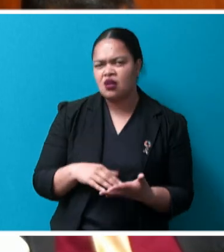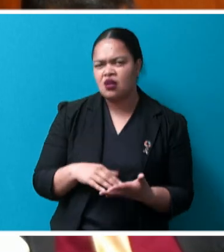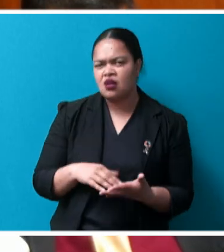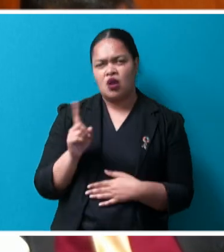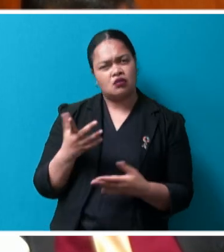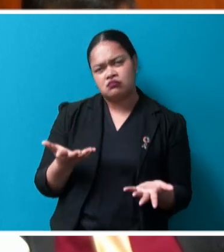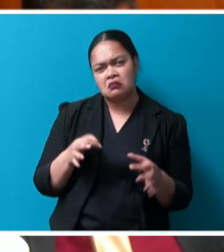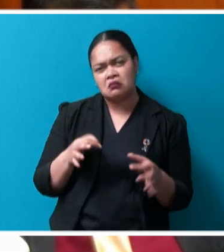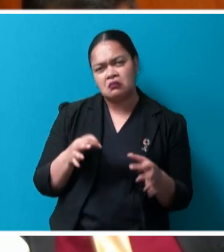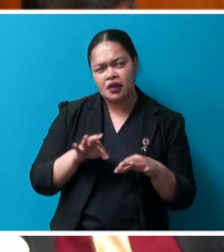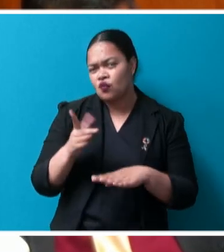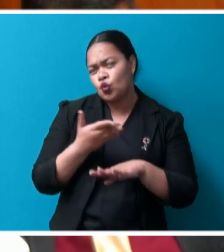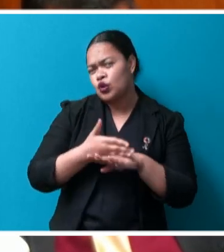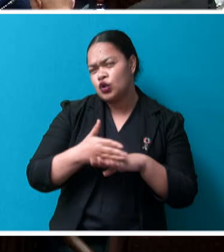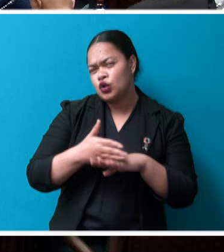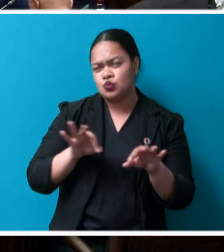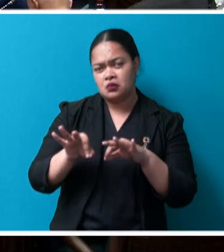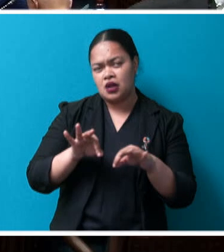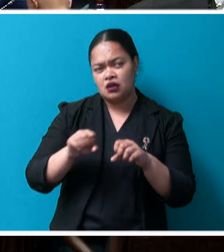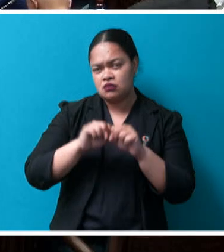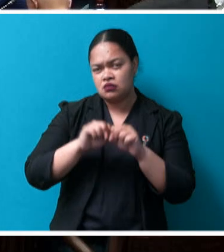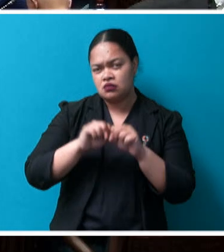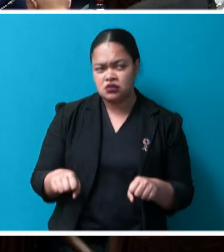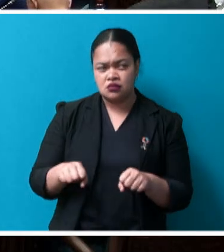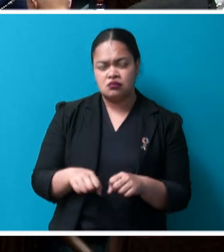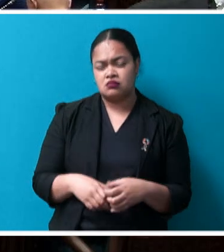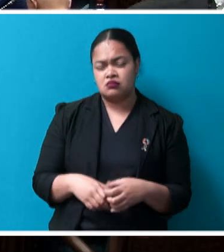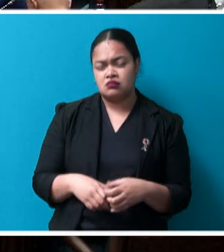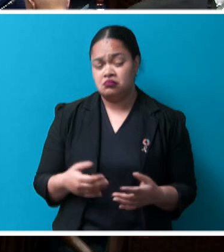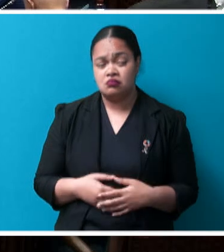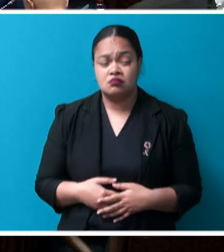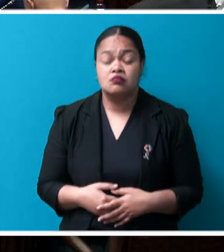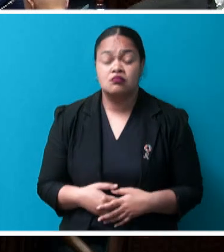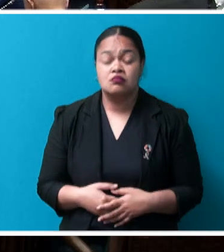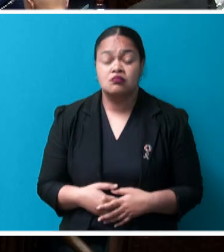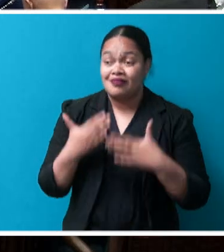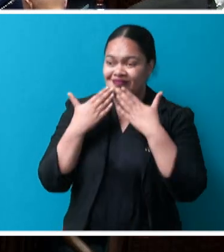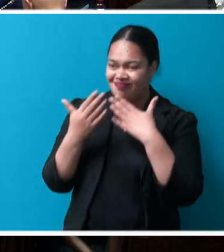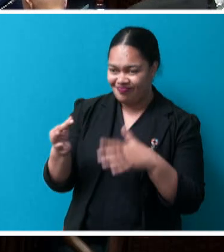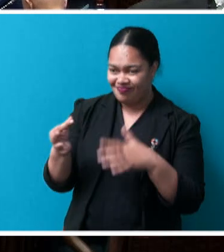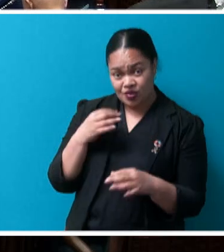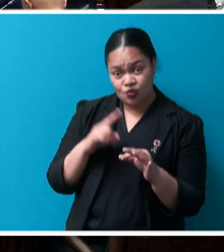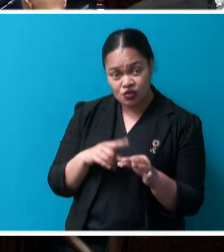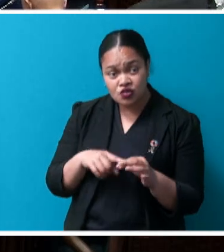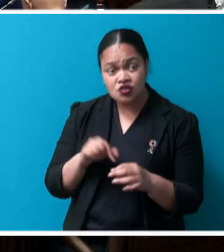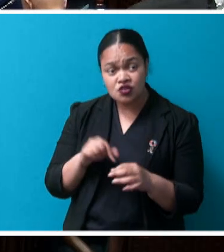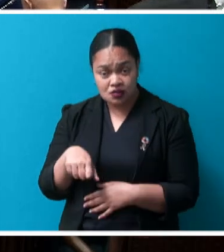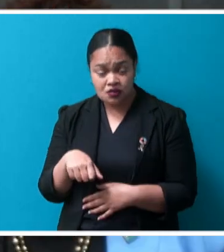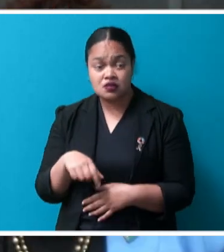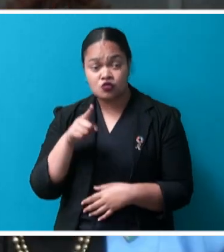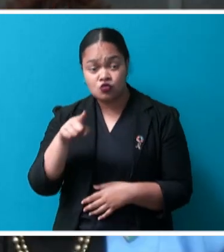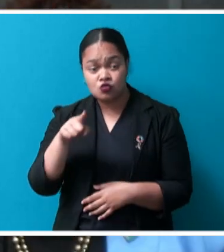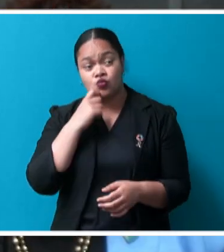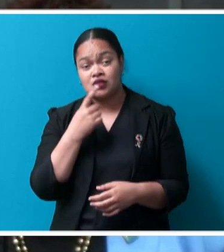plans for new infrastructure? Thank you, Minister. Honourable Member, for that supplementary question. Yes, if you go to the